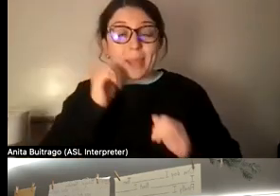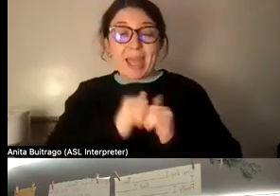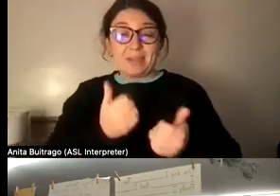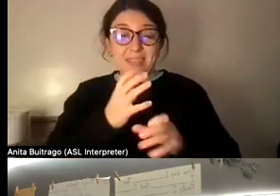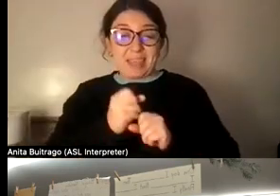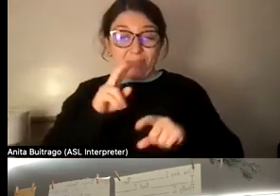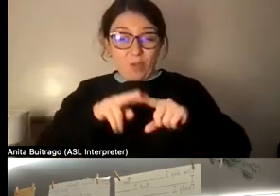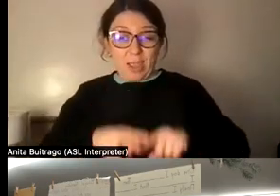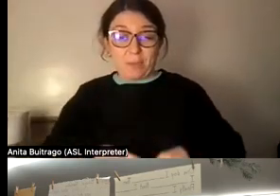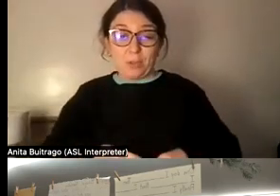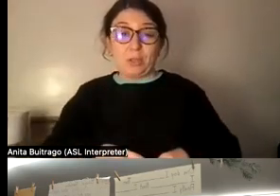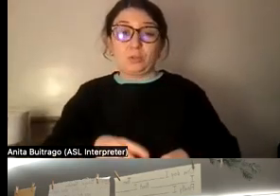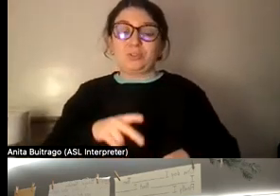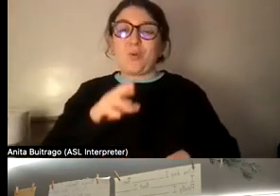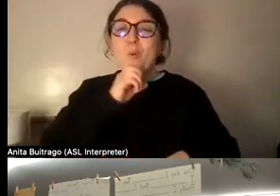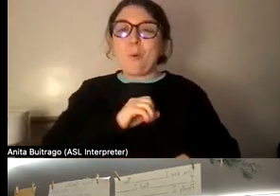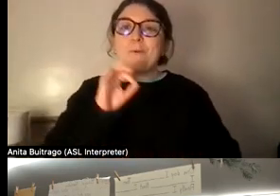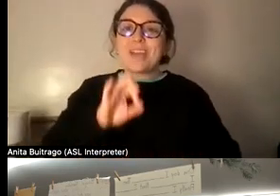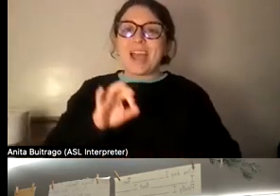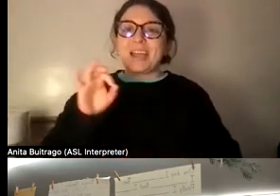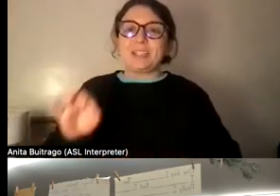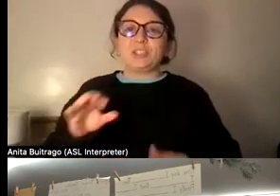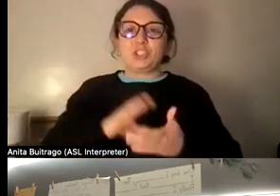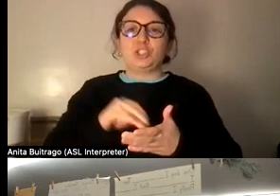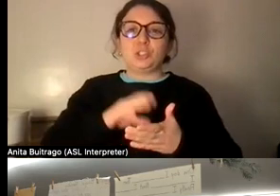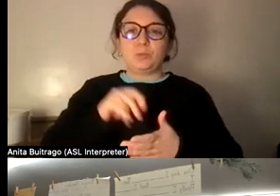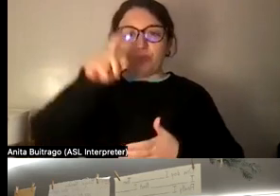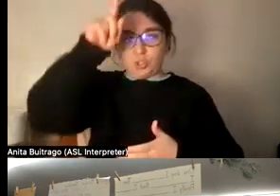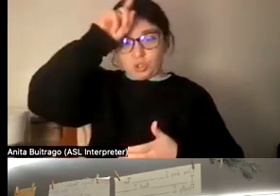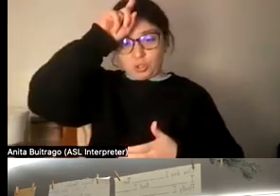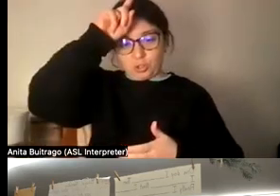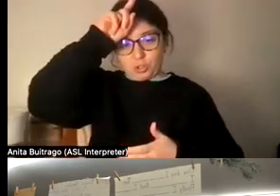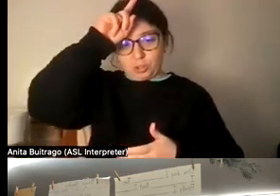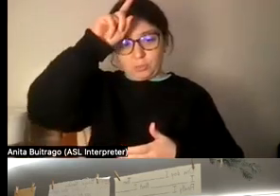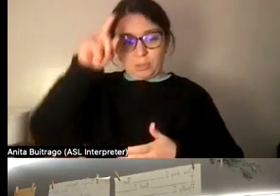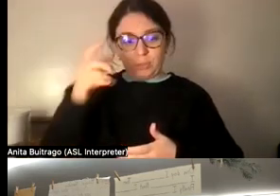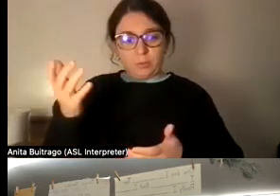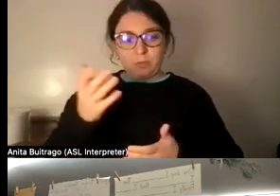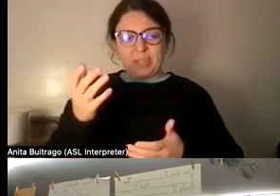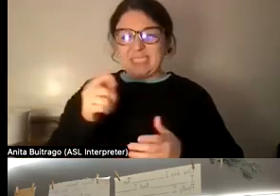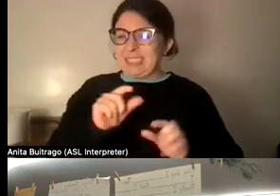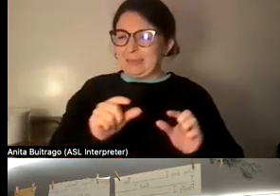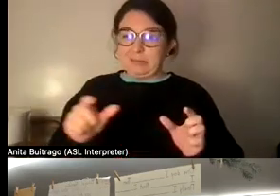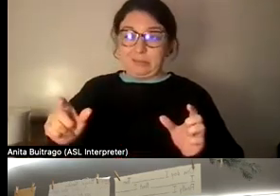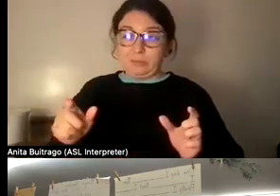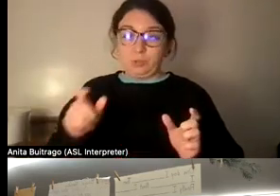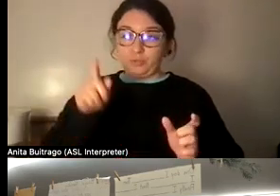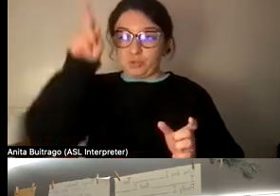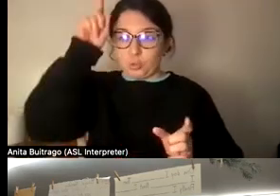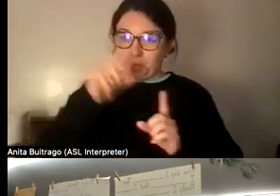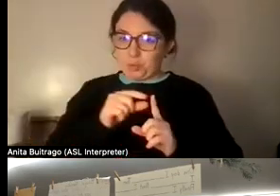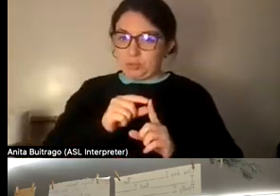true old-fashioned vocabulary learning for German. This week, die Gänse, der Gies, die